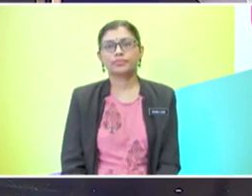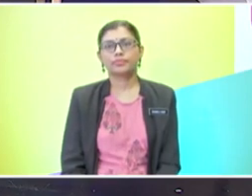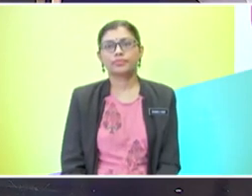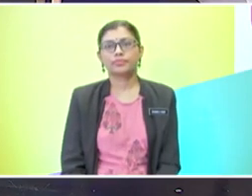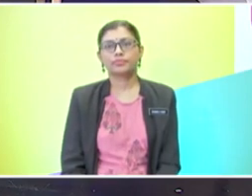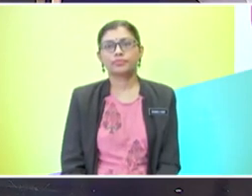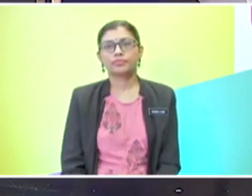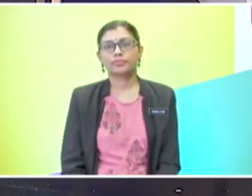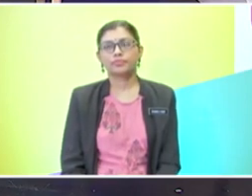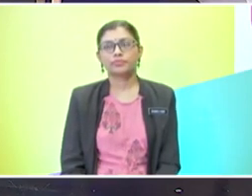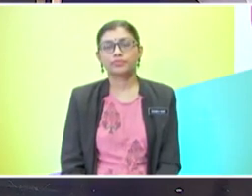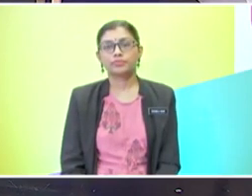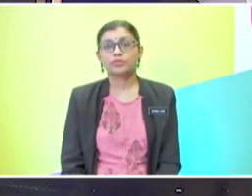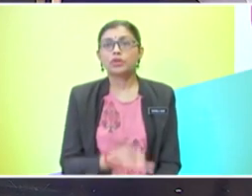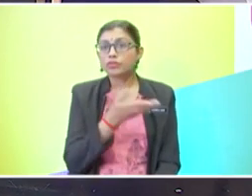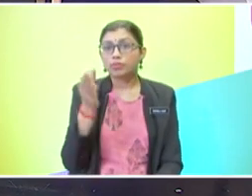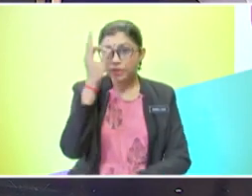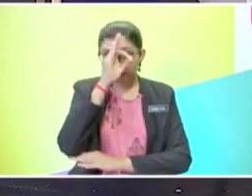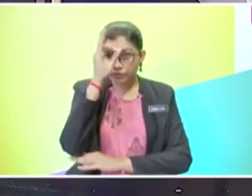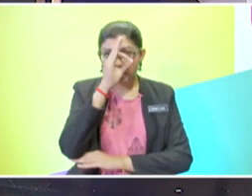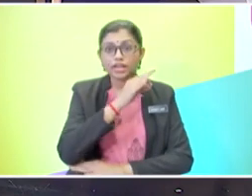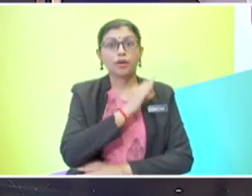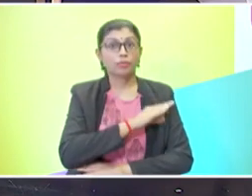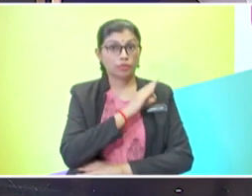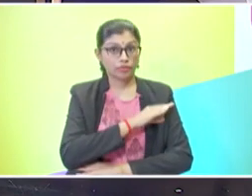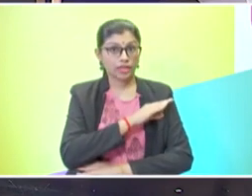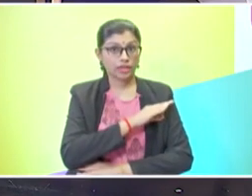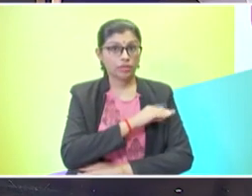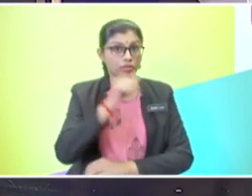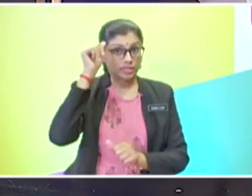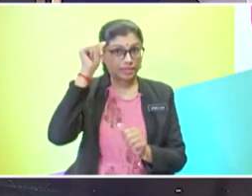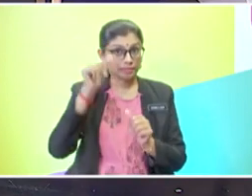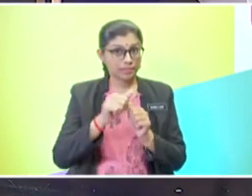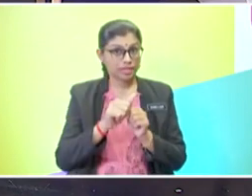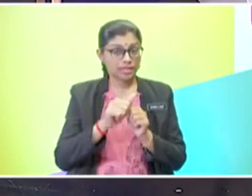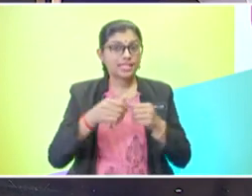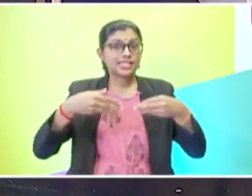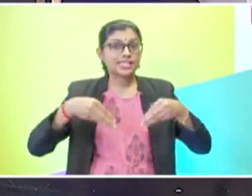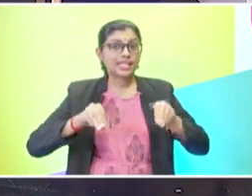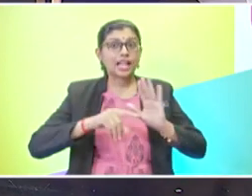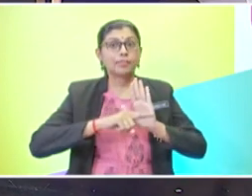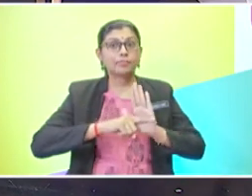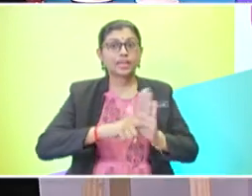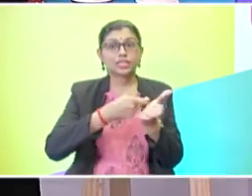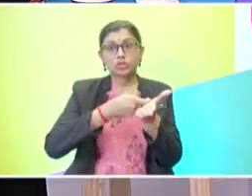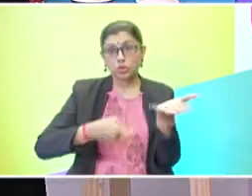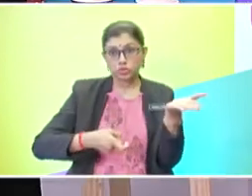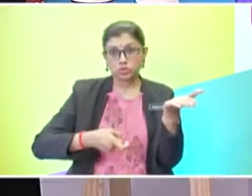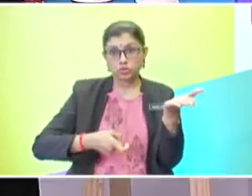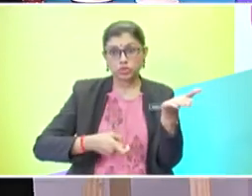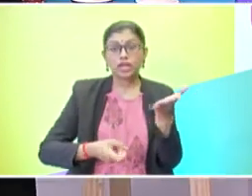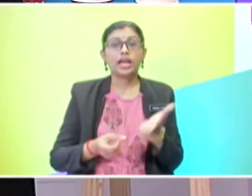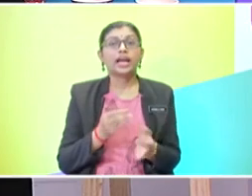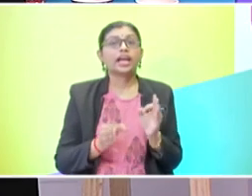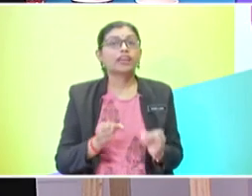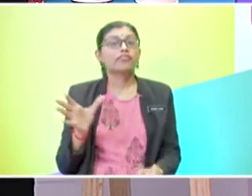price. Only then you can get the profit because the selling price is higher than the cost price. That's and same goes to the loss, the cost price minus the selling